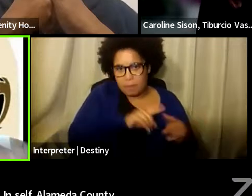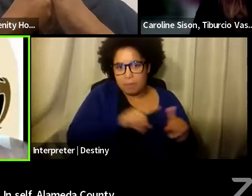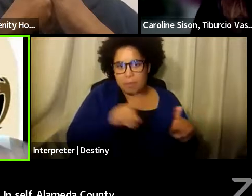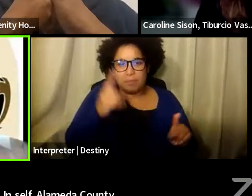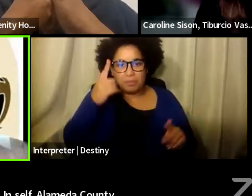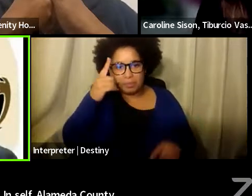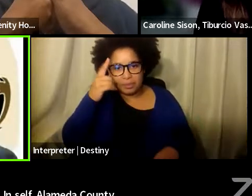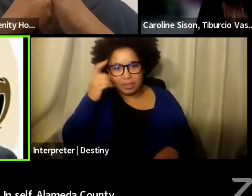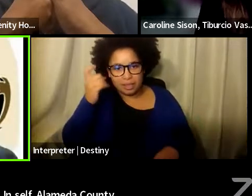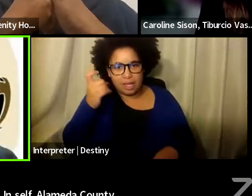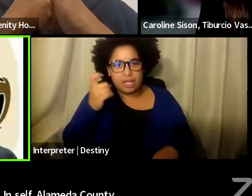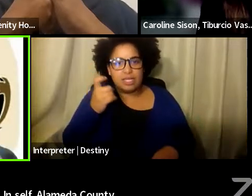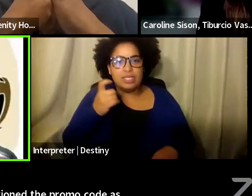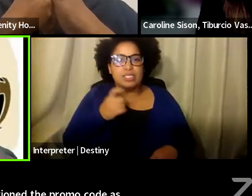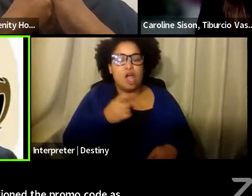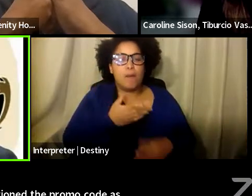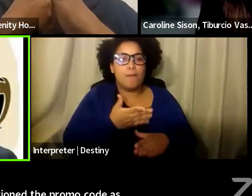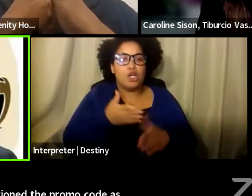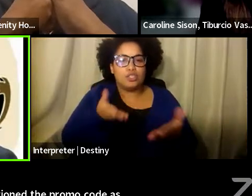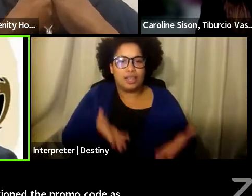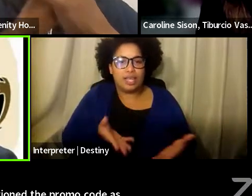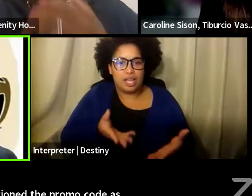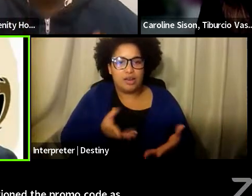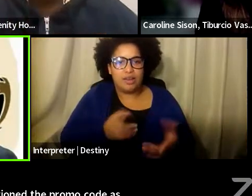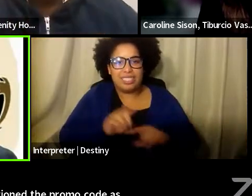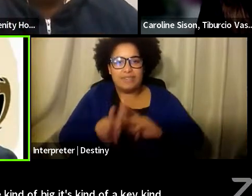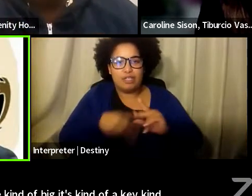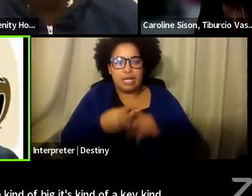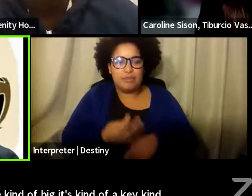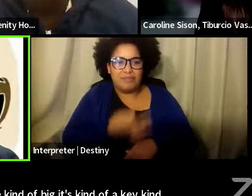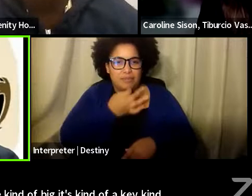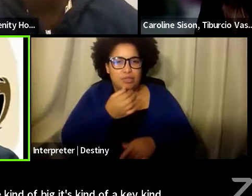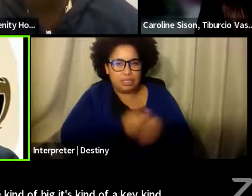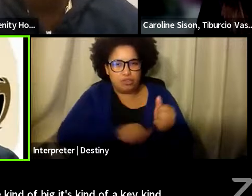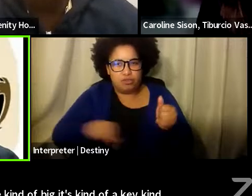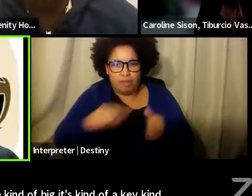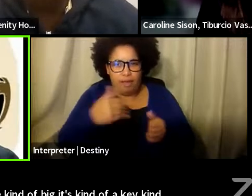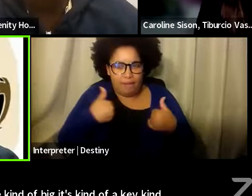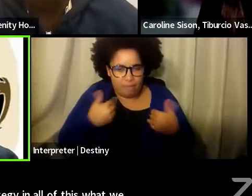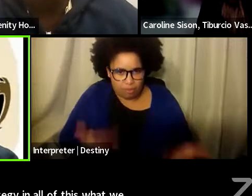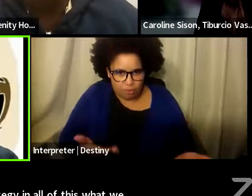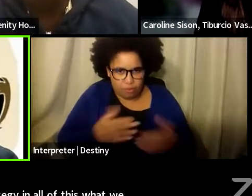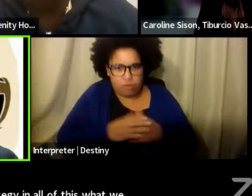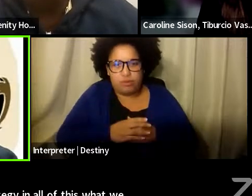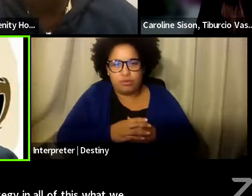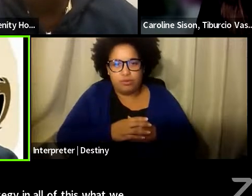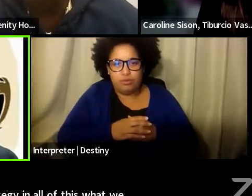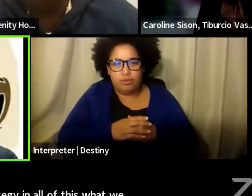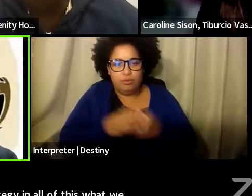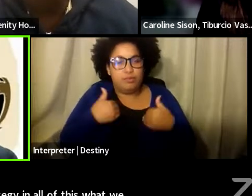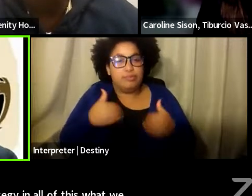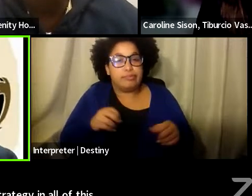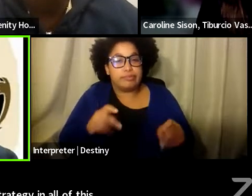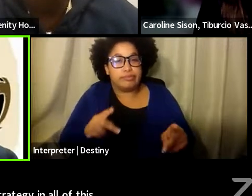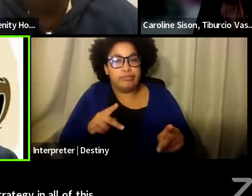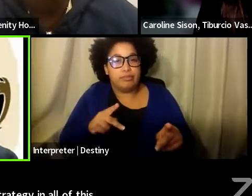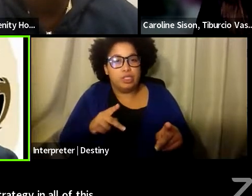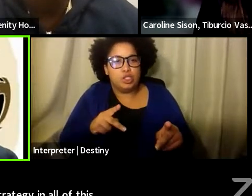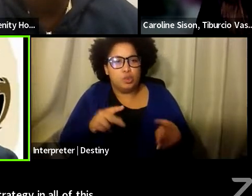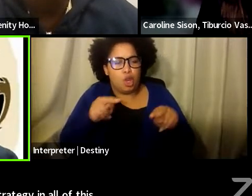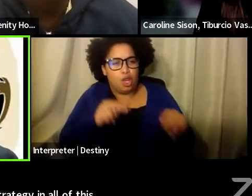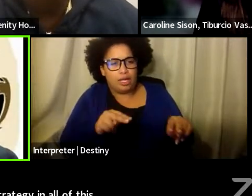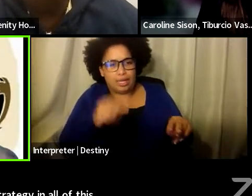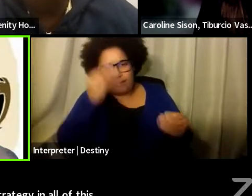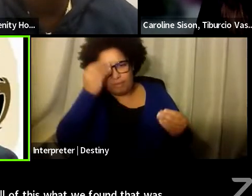because partners who are around the table and the different kinds of expertise that are at the table, we have an opportunity to interpret the